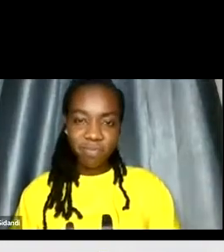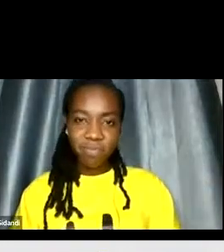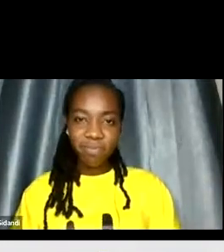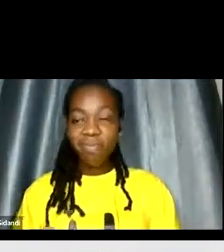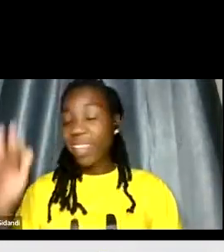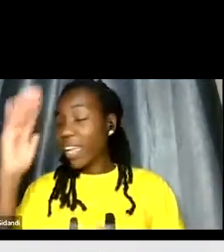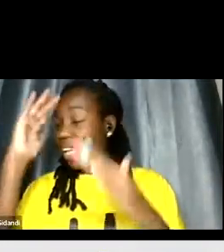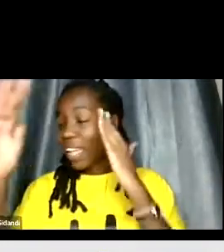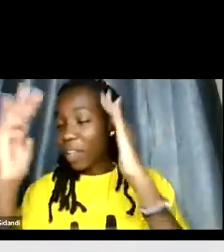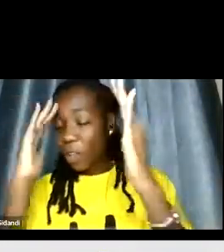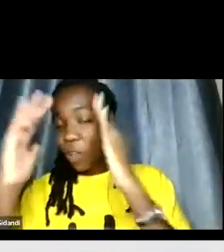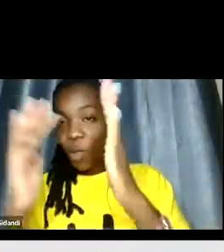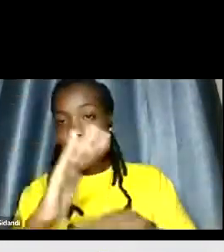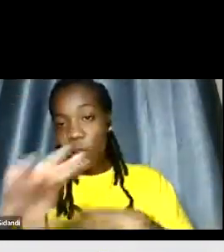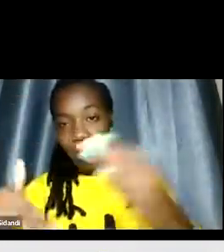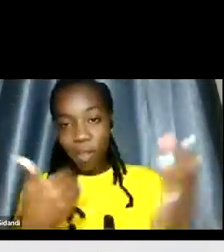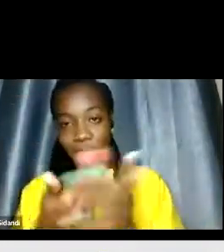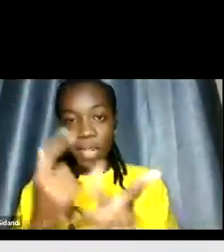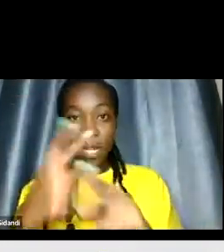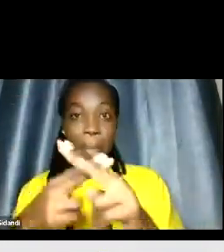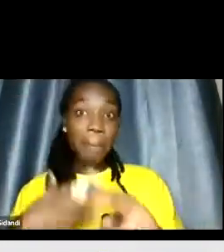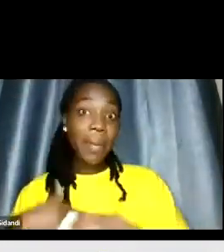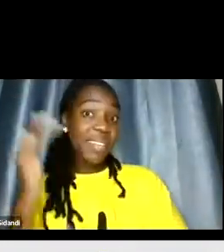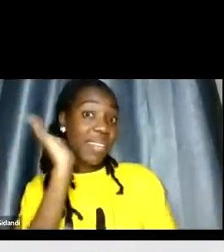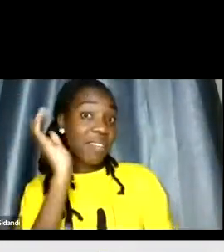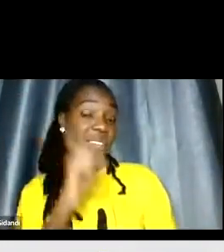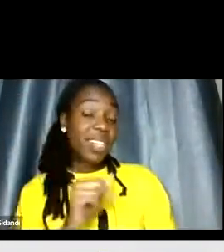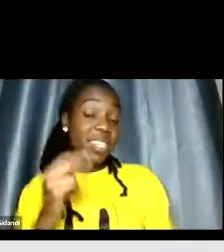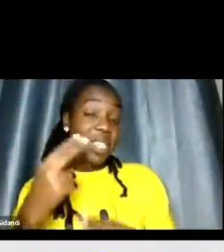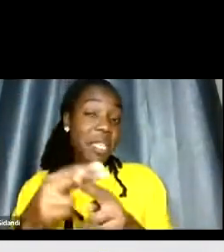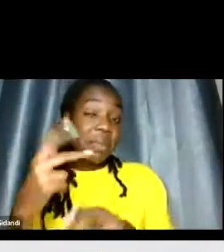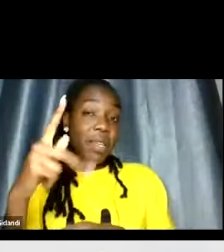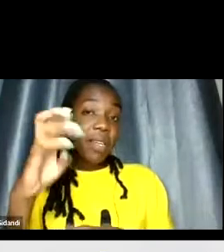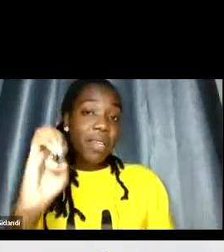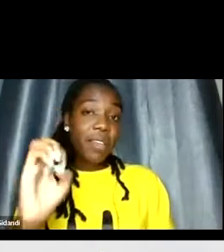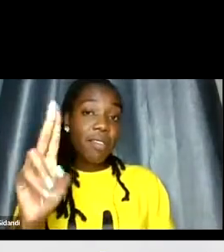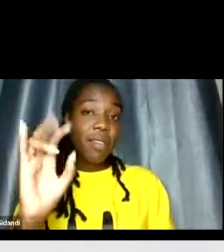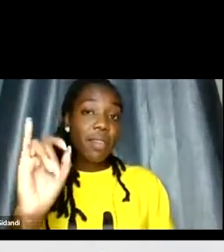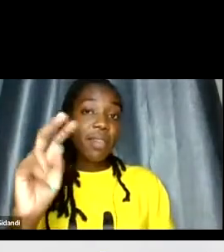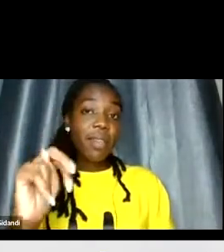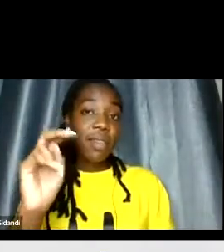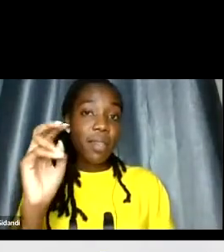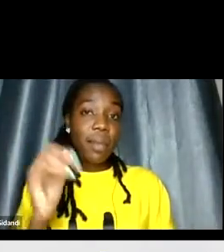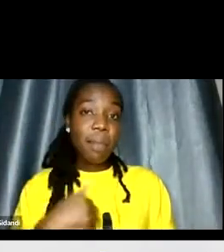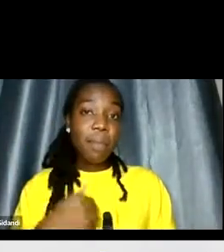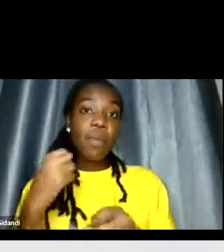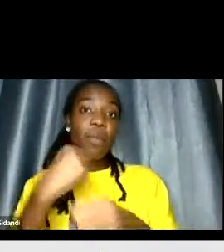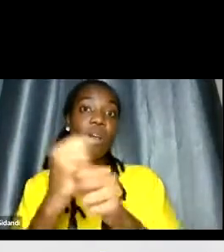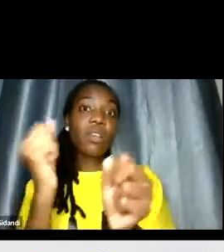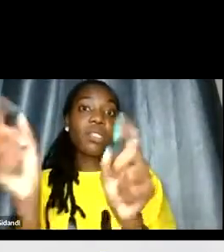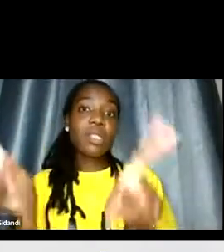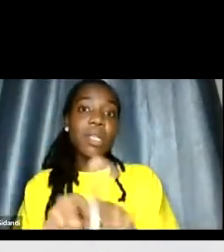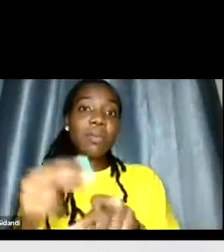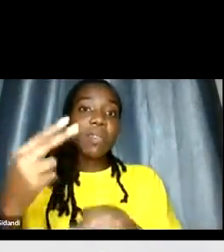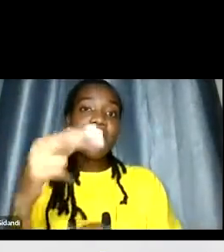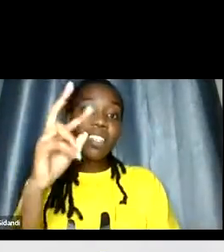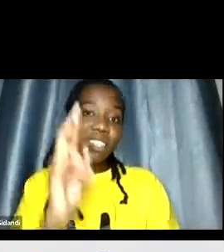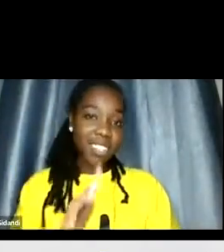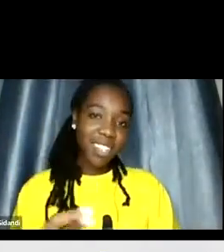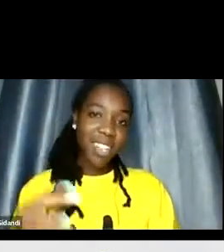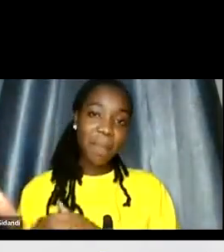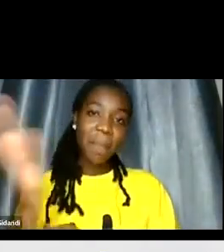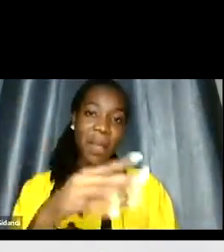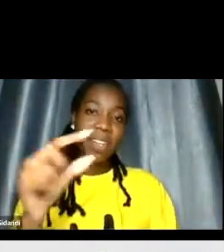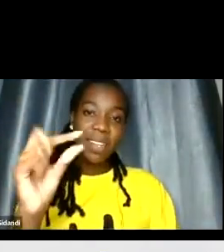Hello, everyone. My name, as you've heard, Kevin Adipo. I work with the Tara Solution as a HR associate. Back to you, Grace. Thank